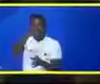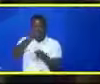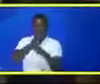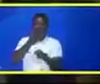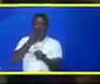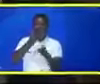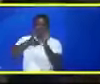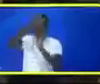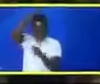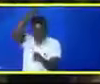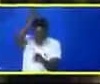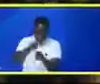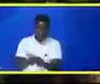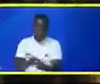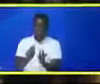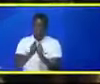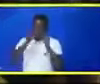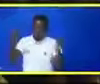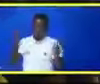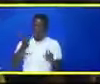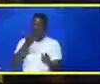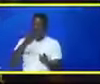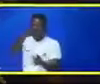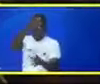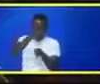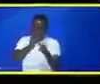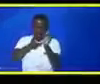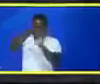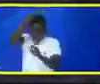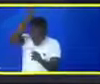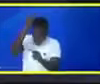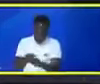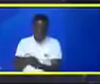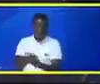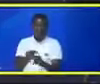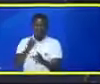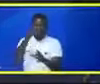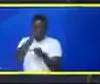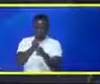rest upon you now. May it rest upon you now.